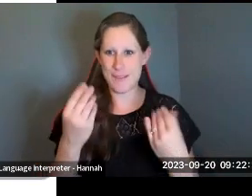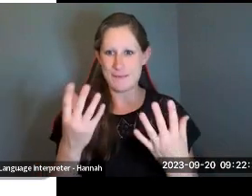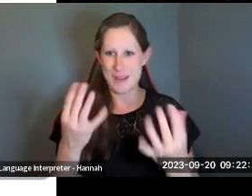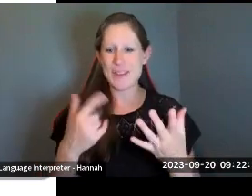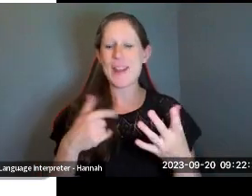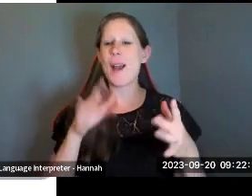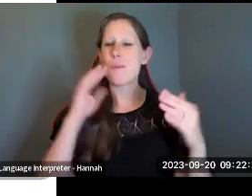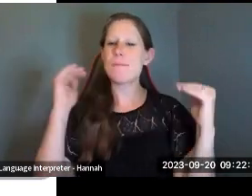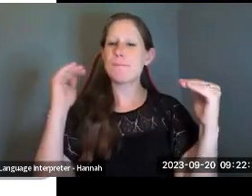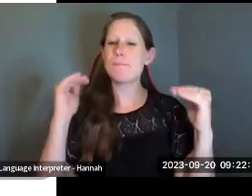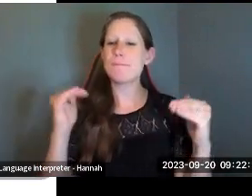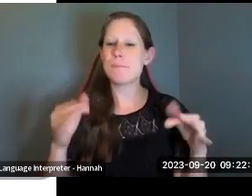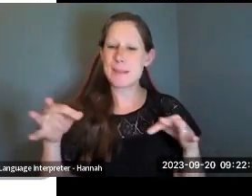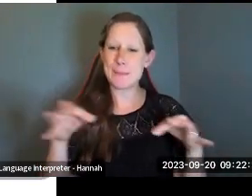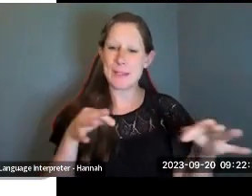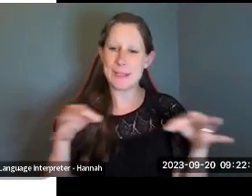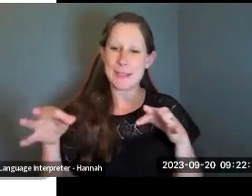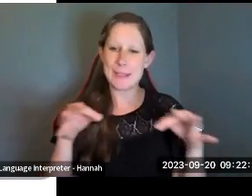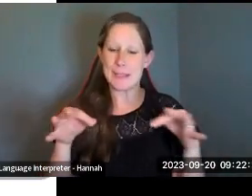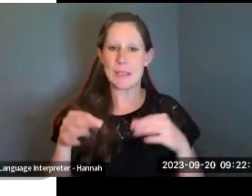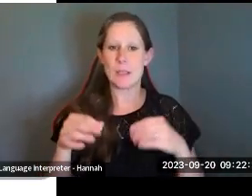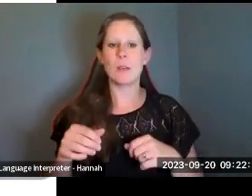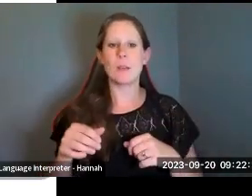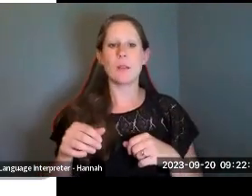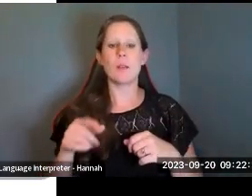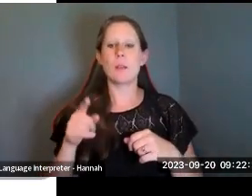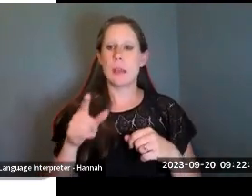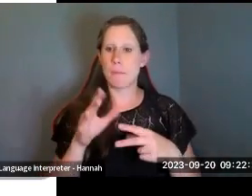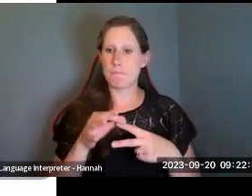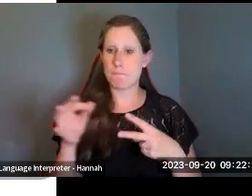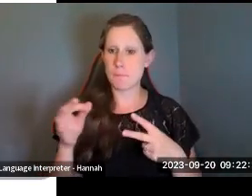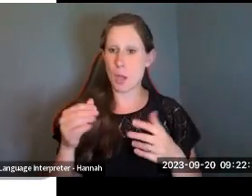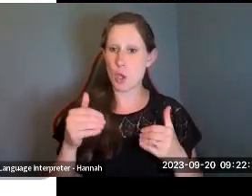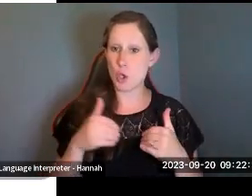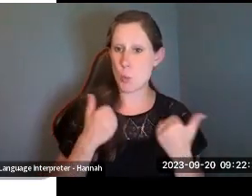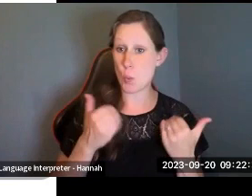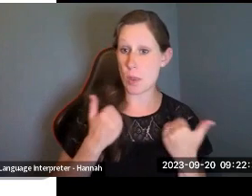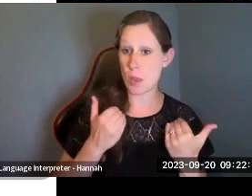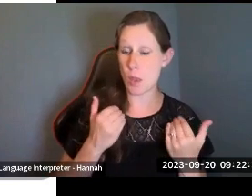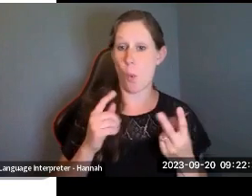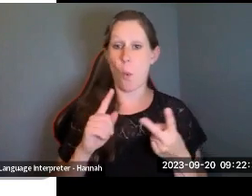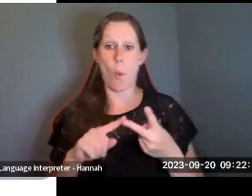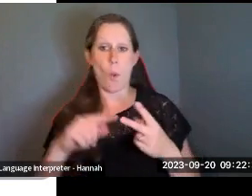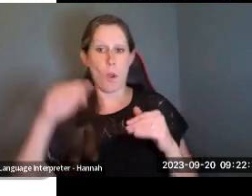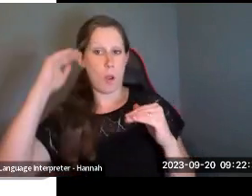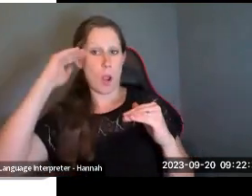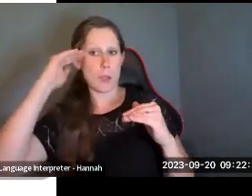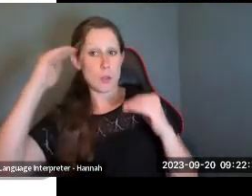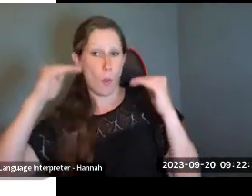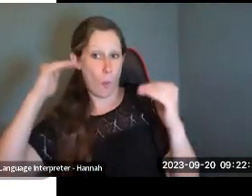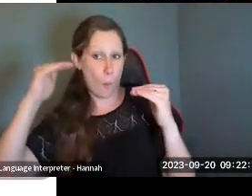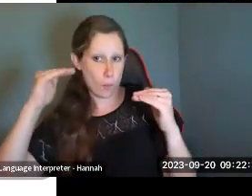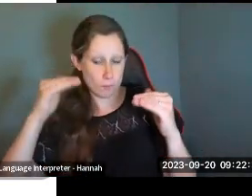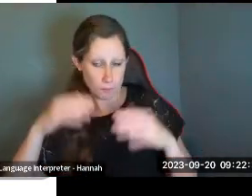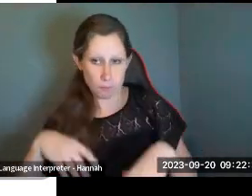looks like. So whether you choose a youth or an adult class to